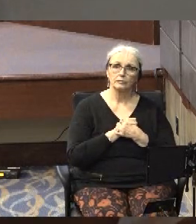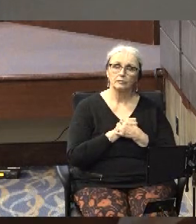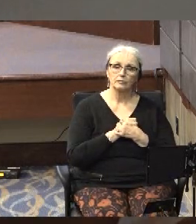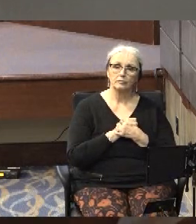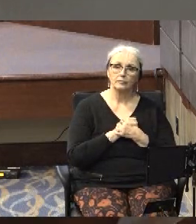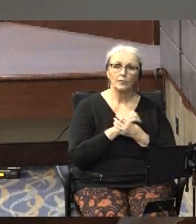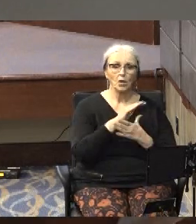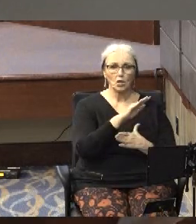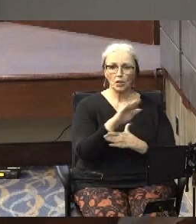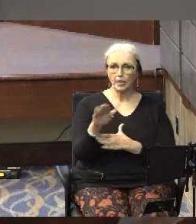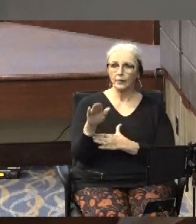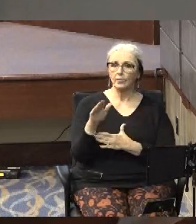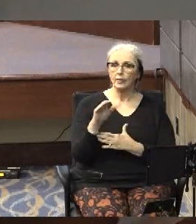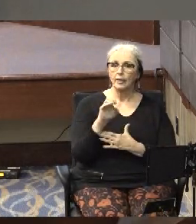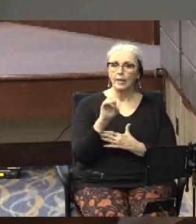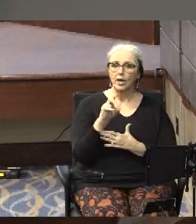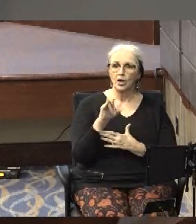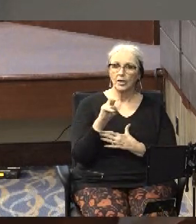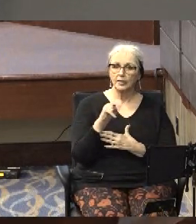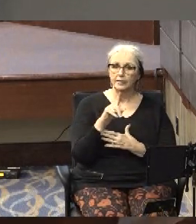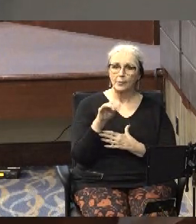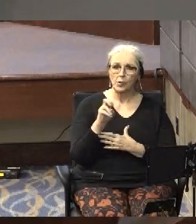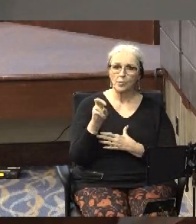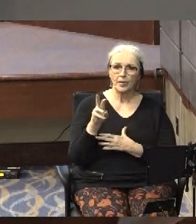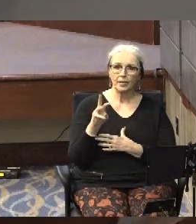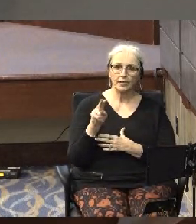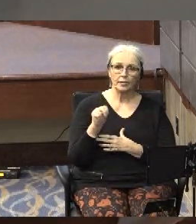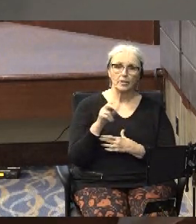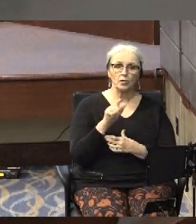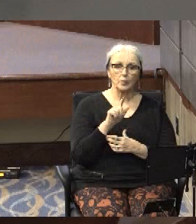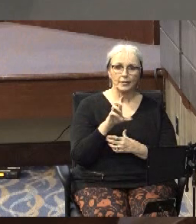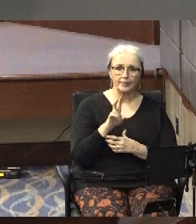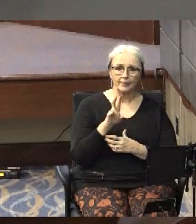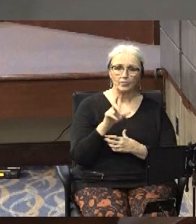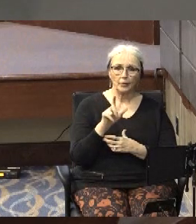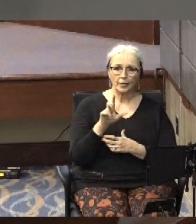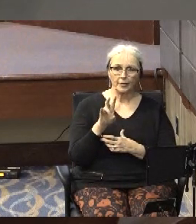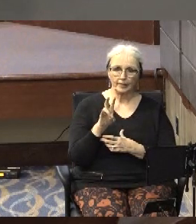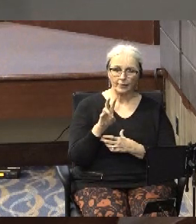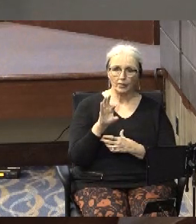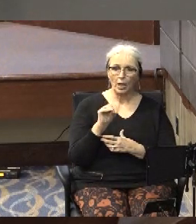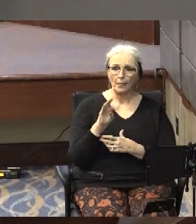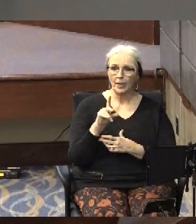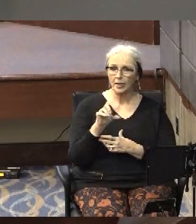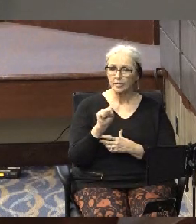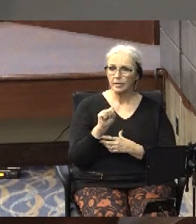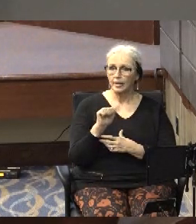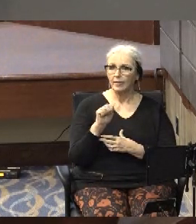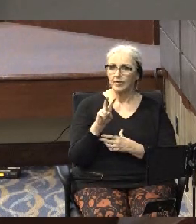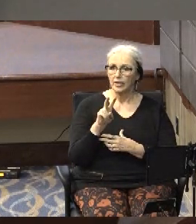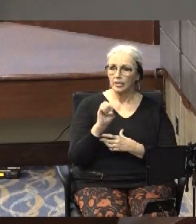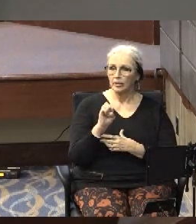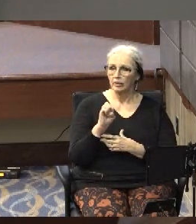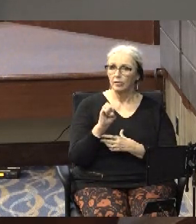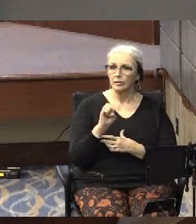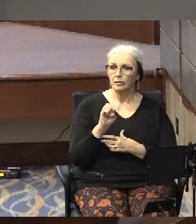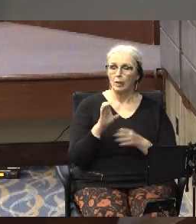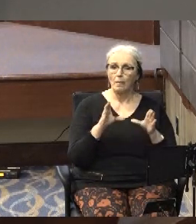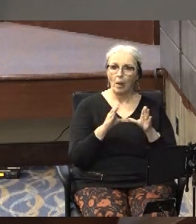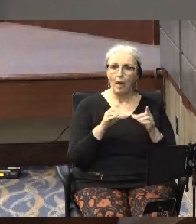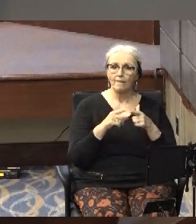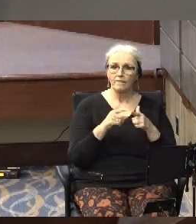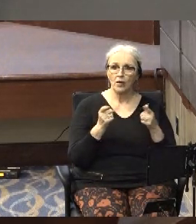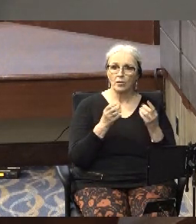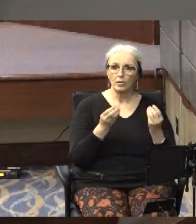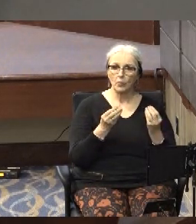Good evening. My name is Aaron Zimmerman. I live at 2727 Columbus Avenue in Waco, a block from the property in question. I also can't